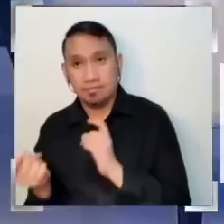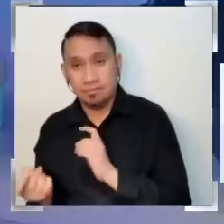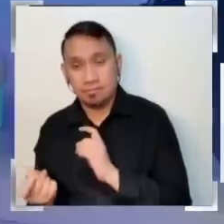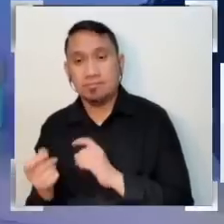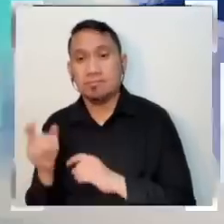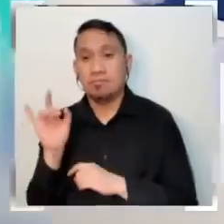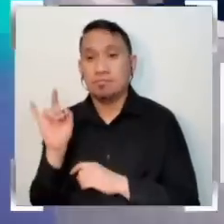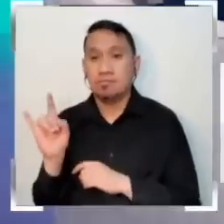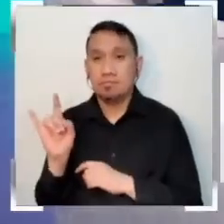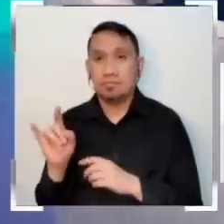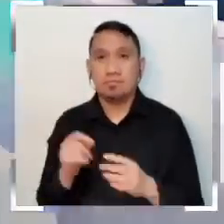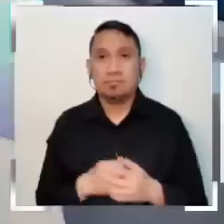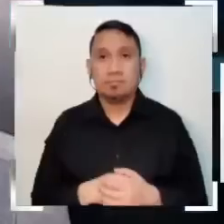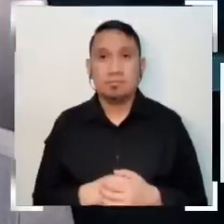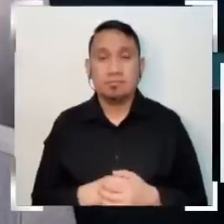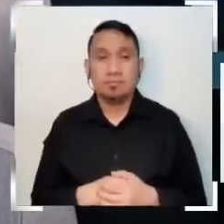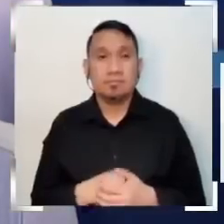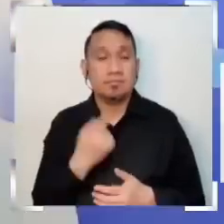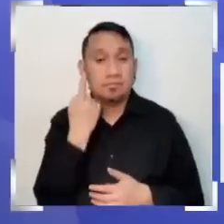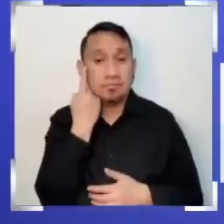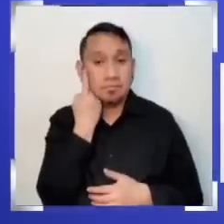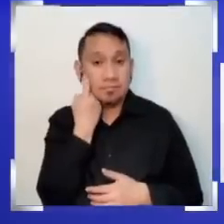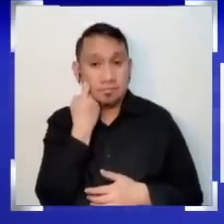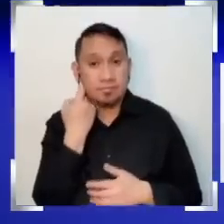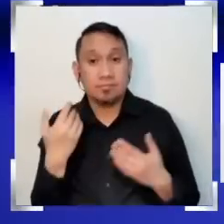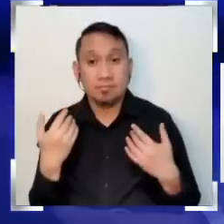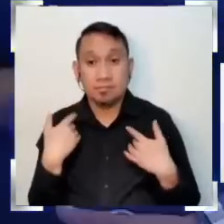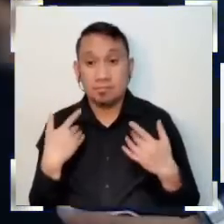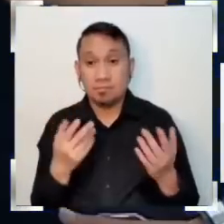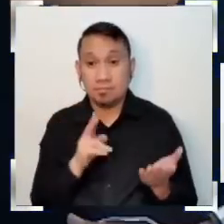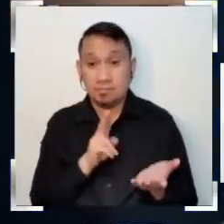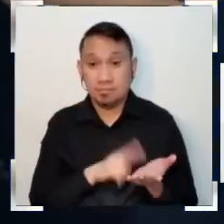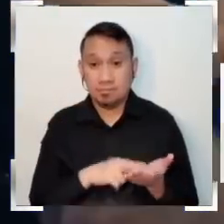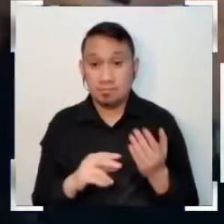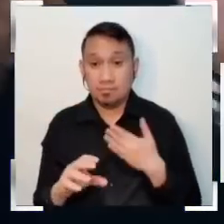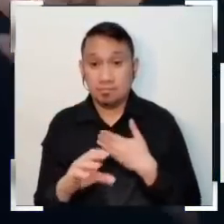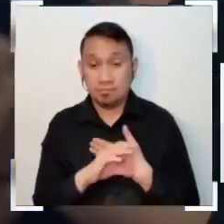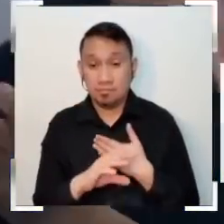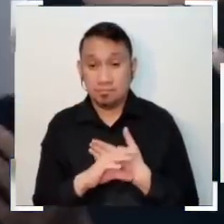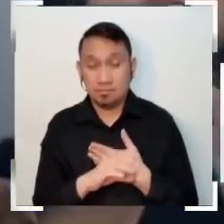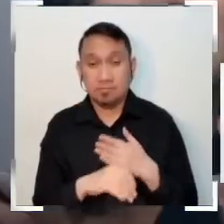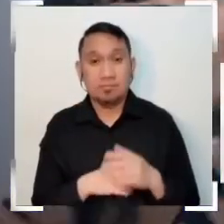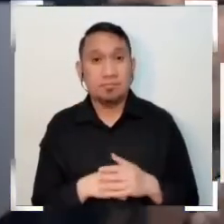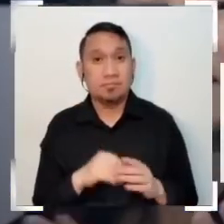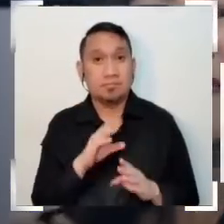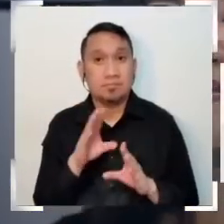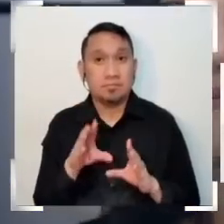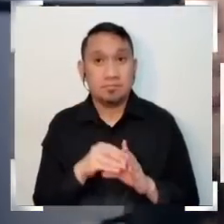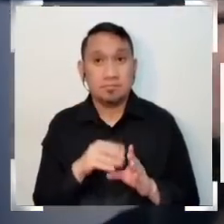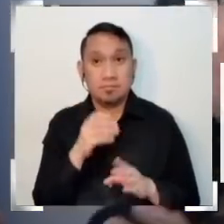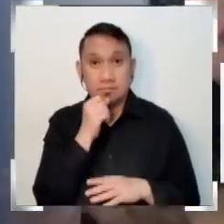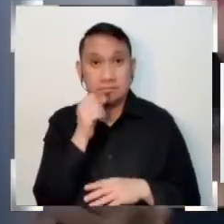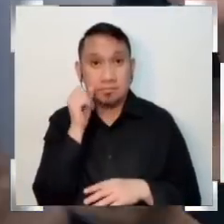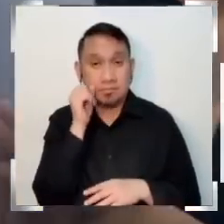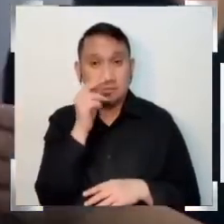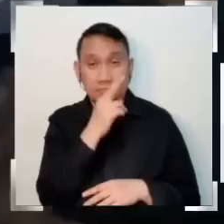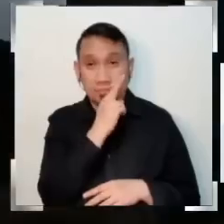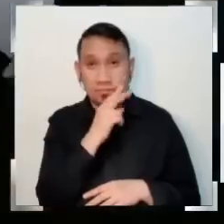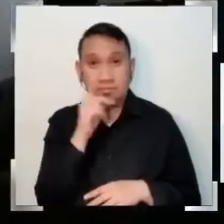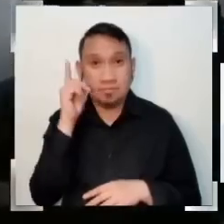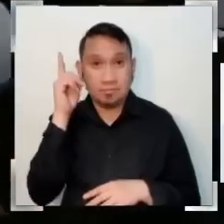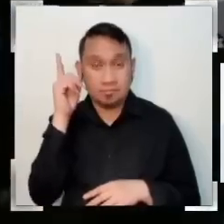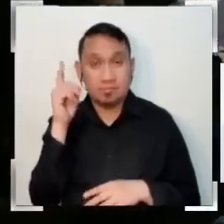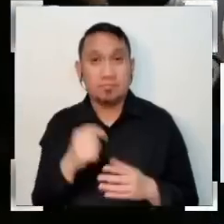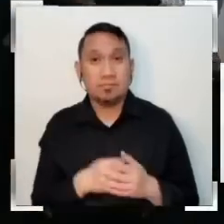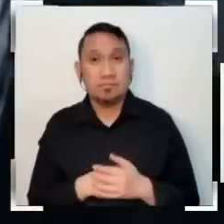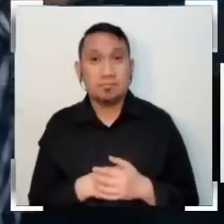landscape. Kanina nagkaroon ng contract signing ang apat. Kasama si GMA Senior Vice President Attorney Annette Gozon Valdez,